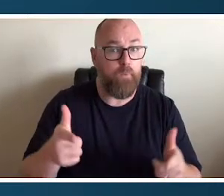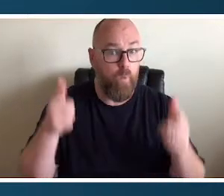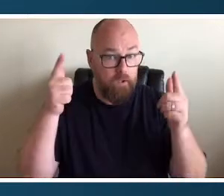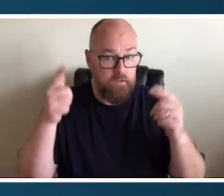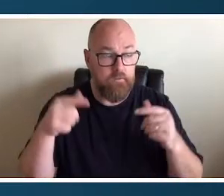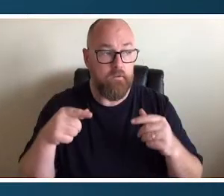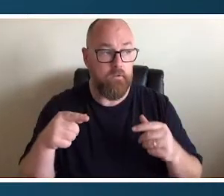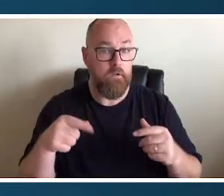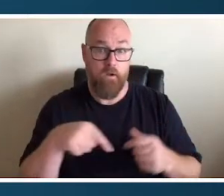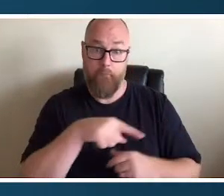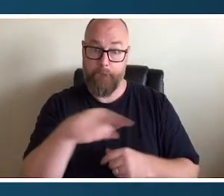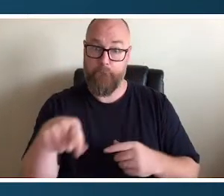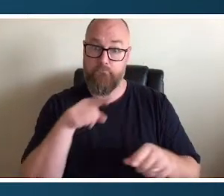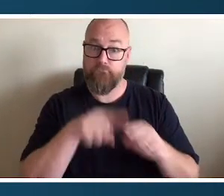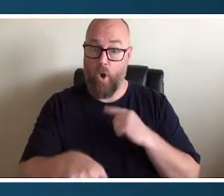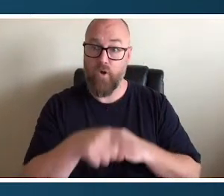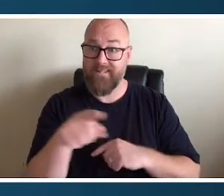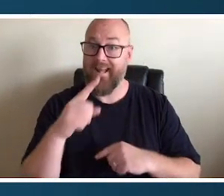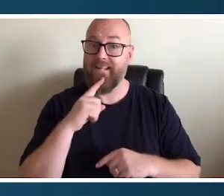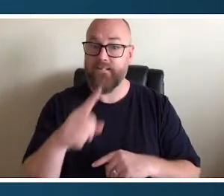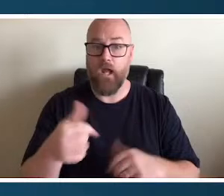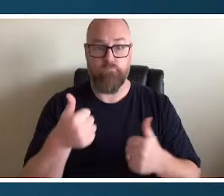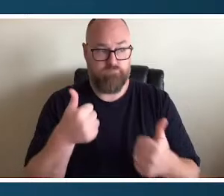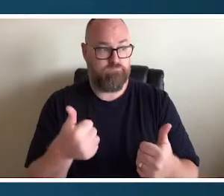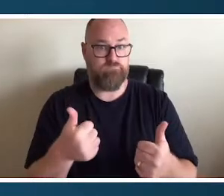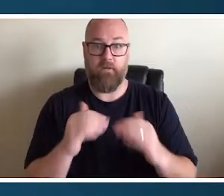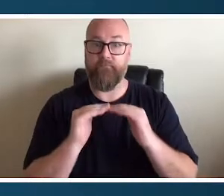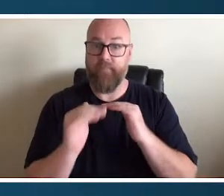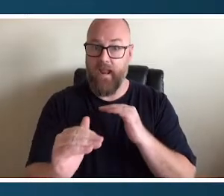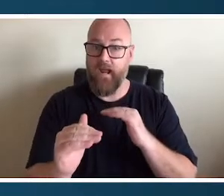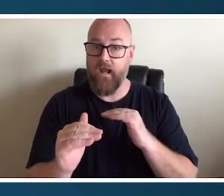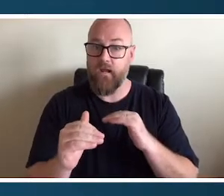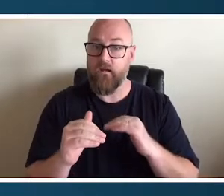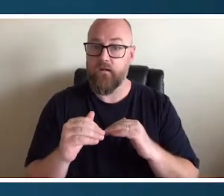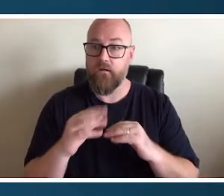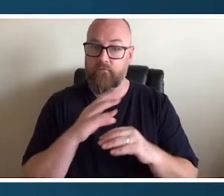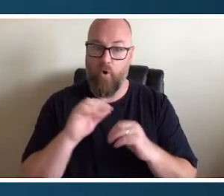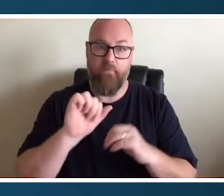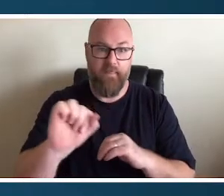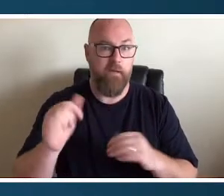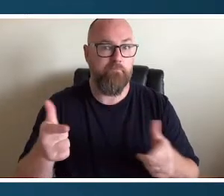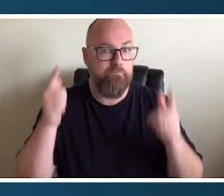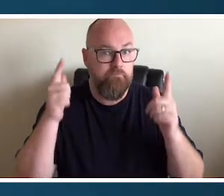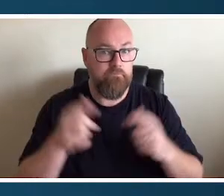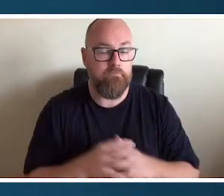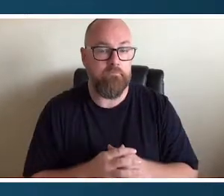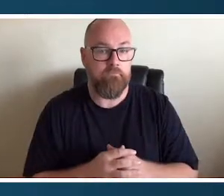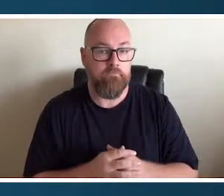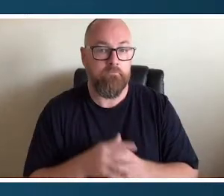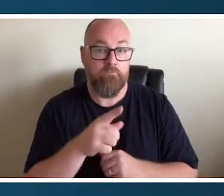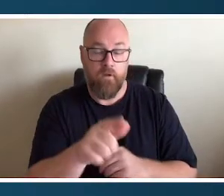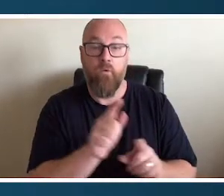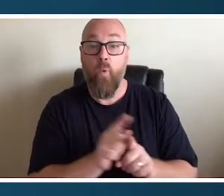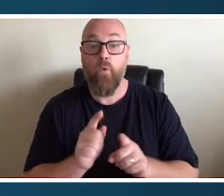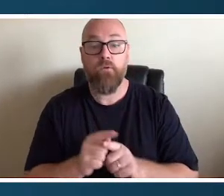workers reported that they feel they are being fairly treated by the employers. Similarly, they also say they